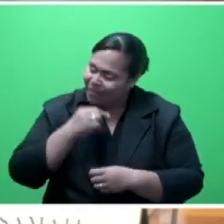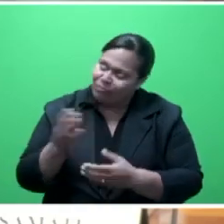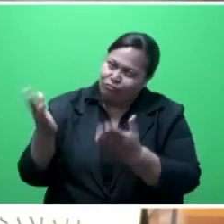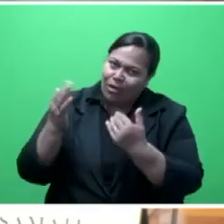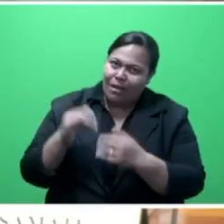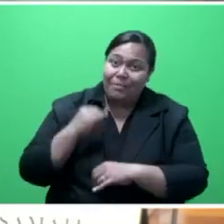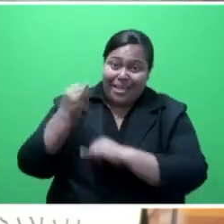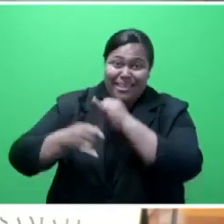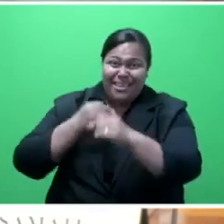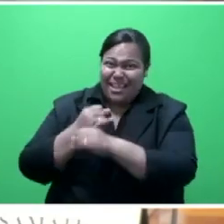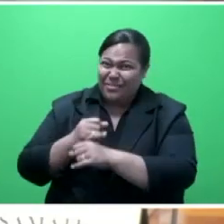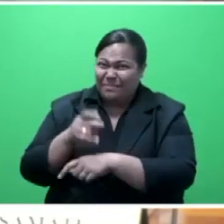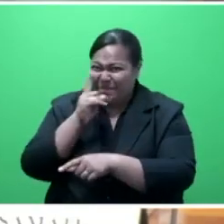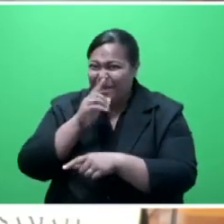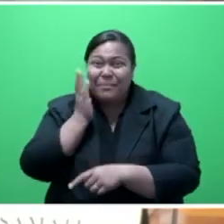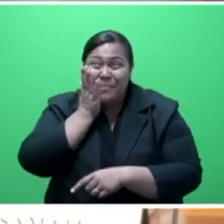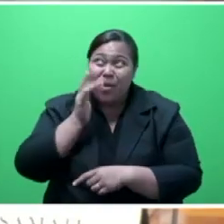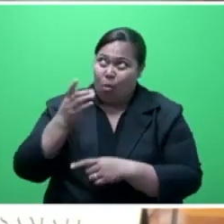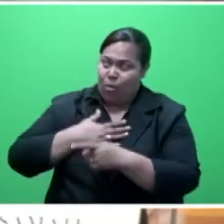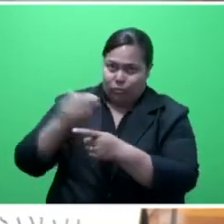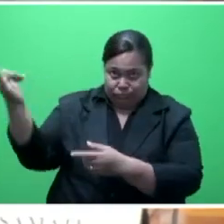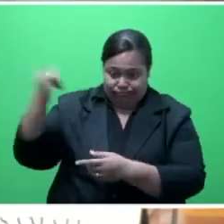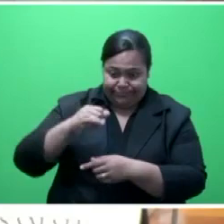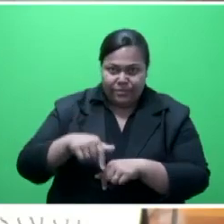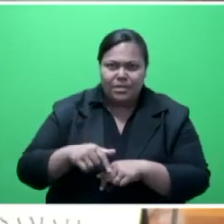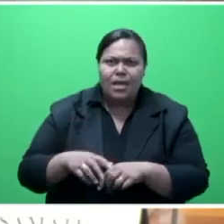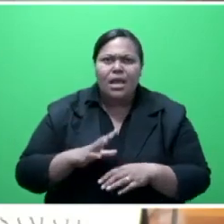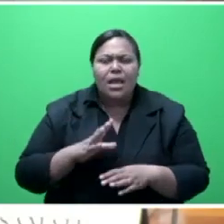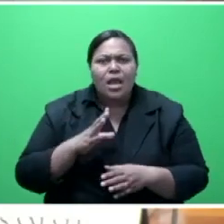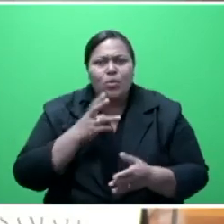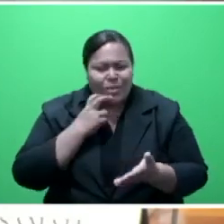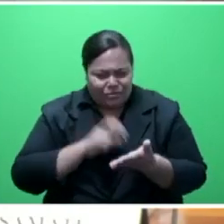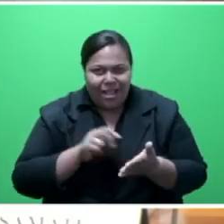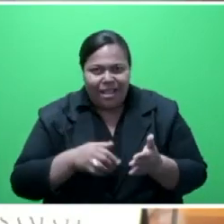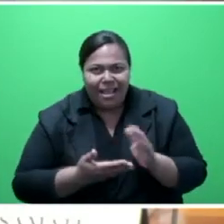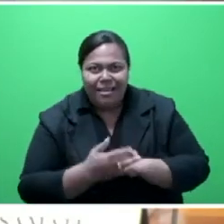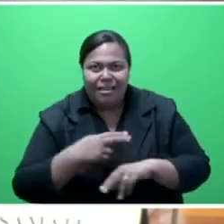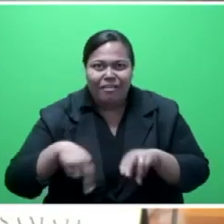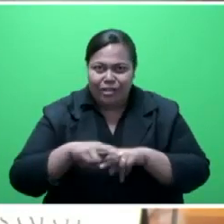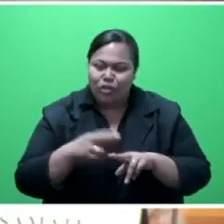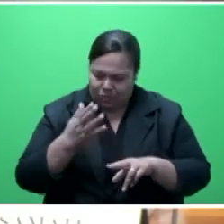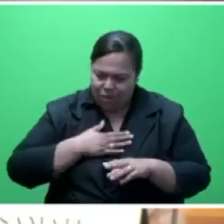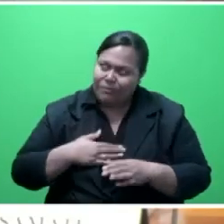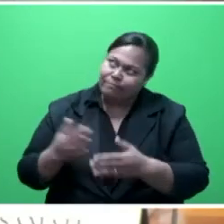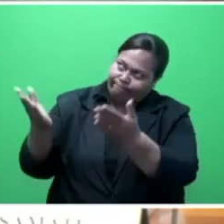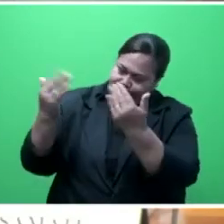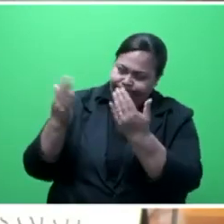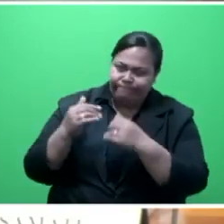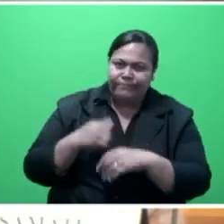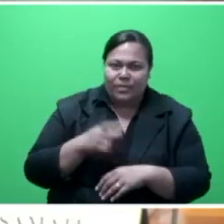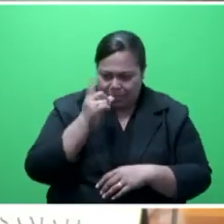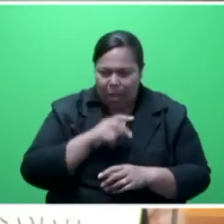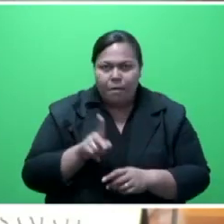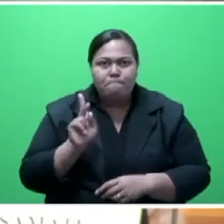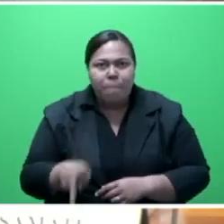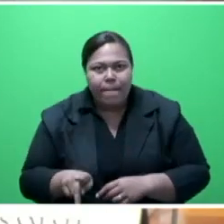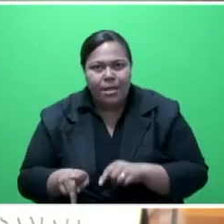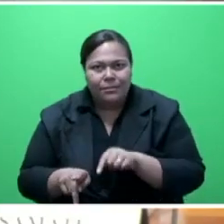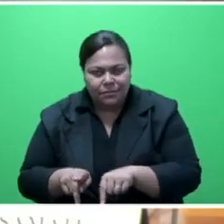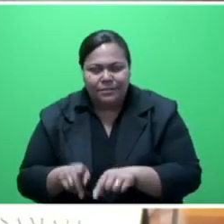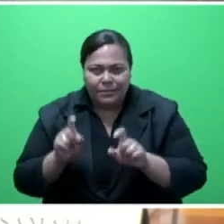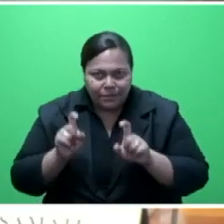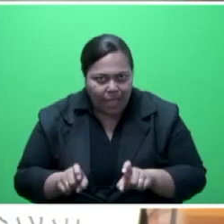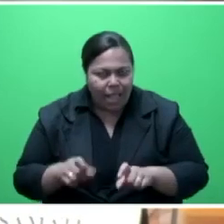to contribute to our economic revival, we're setting up new categories of permanent residency, especially targeted at those looking to build